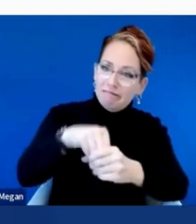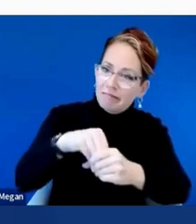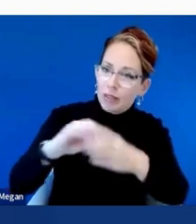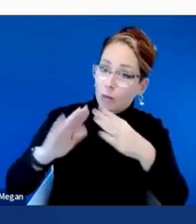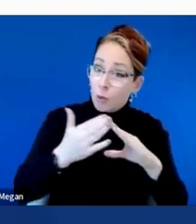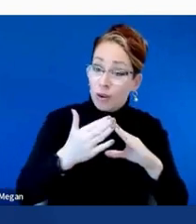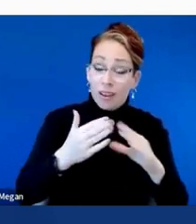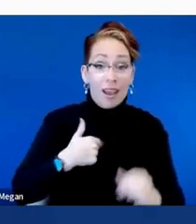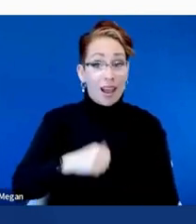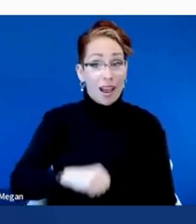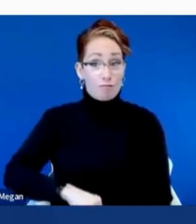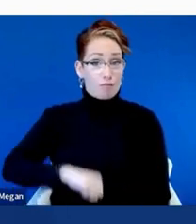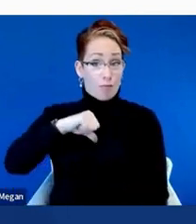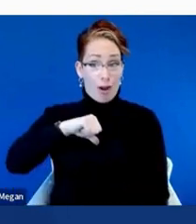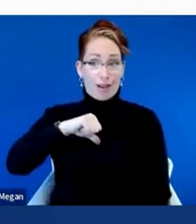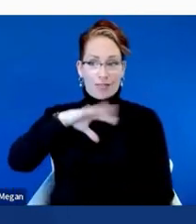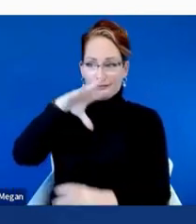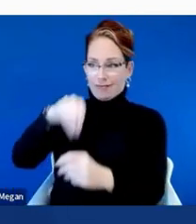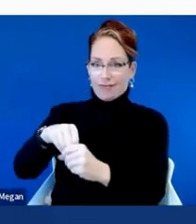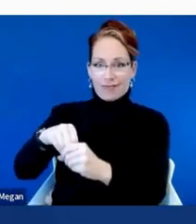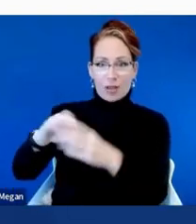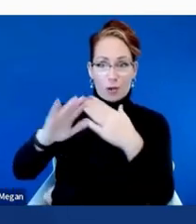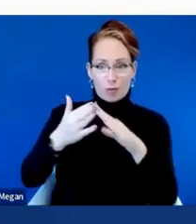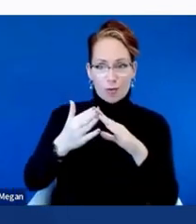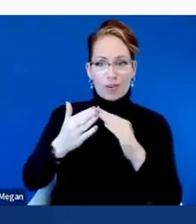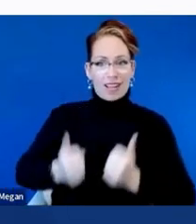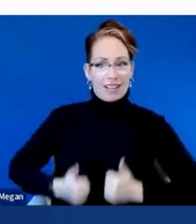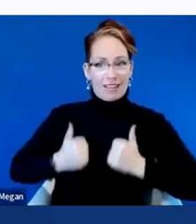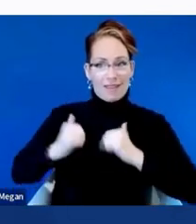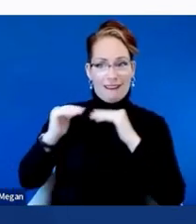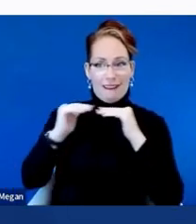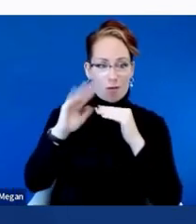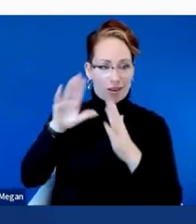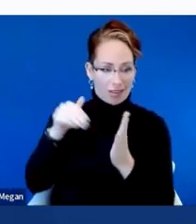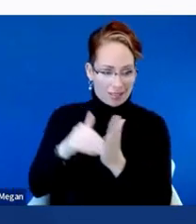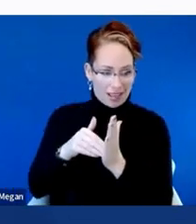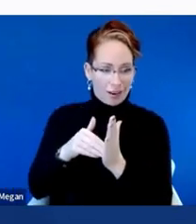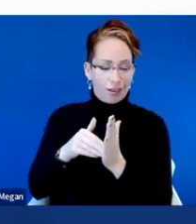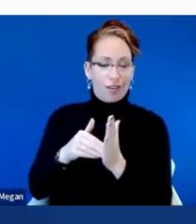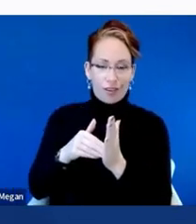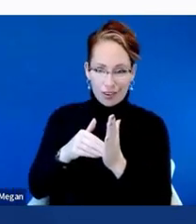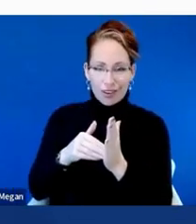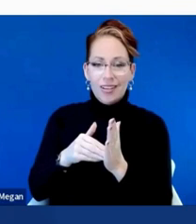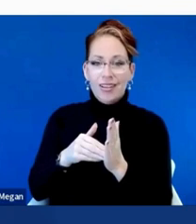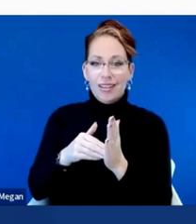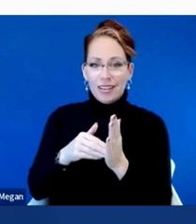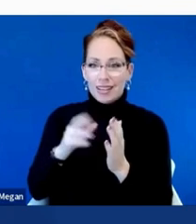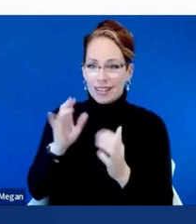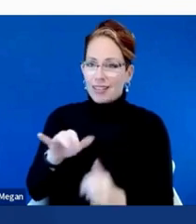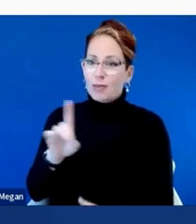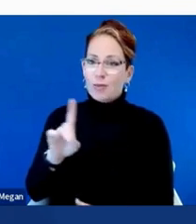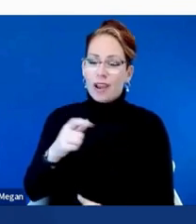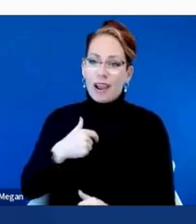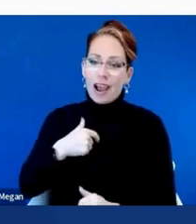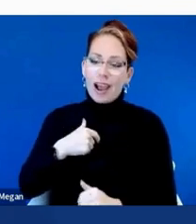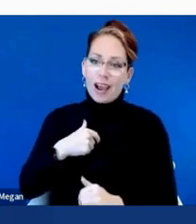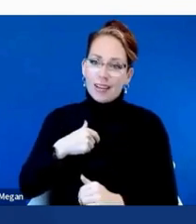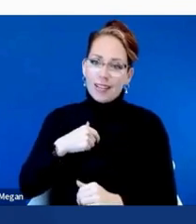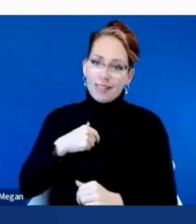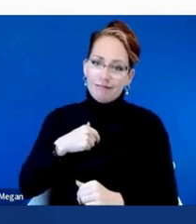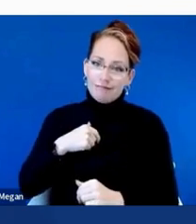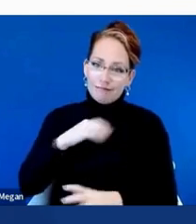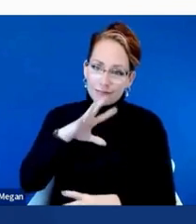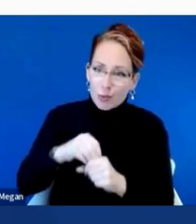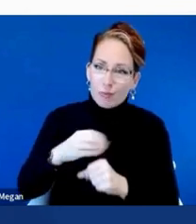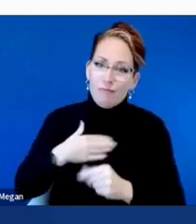part of the work in the Community Living Equity Center, where I uplift my passions for empowering communities and uplifting the perspectives